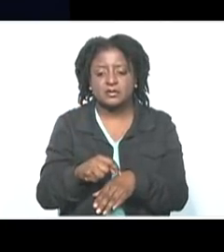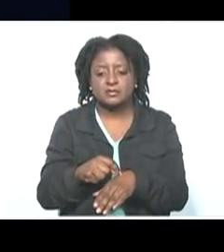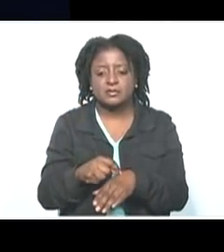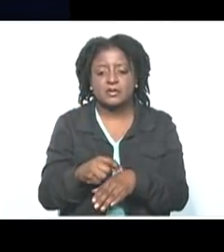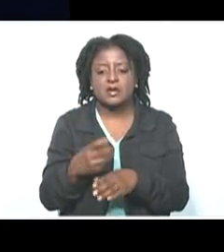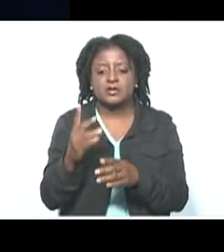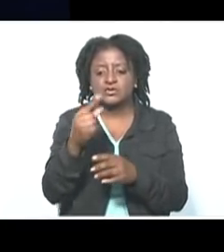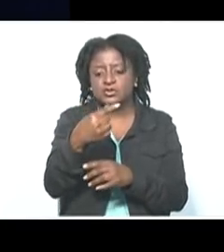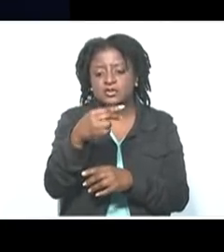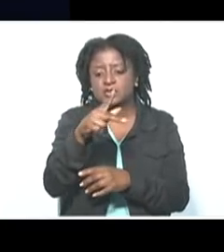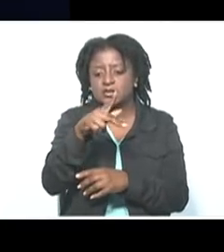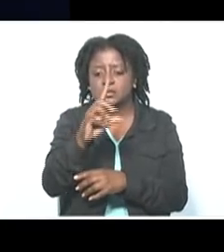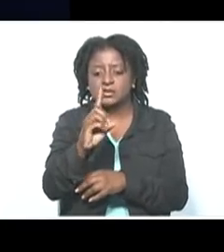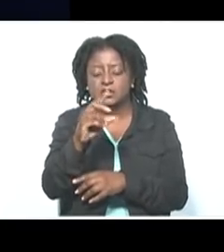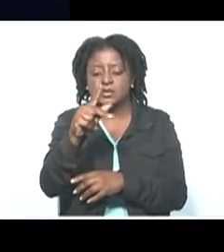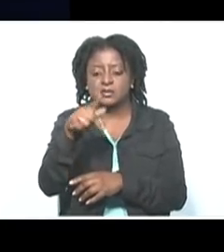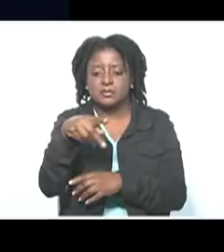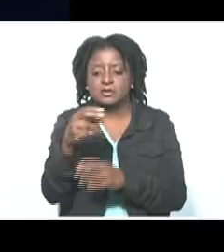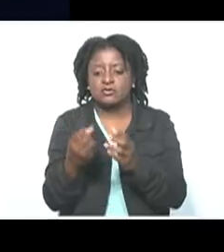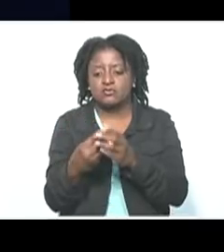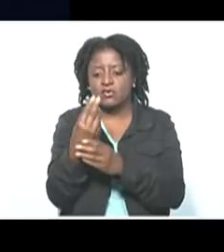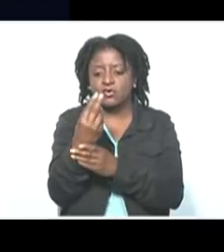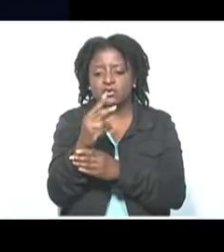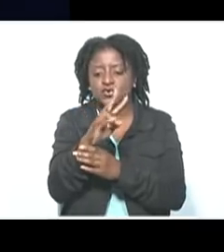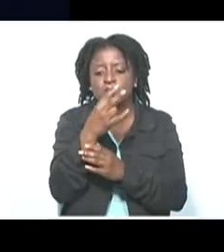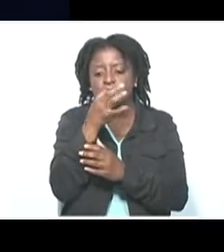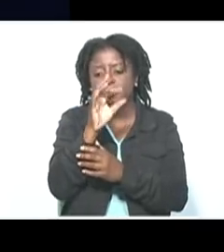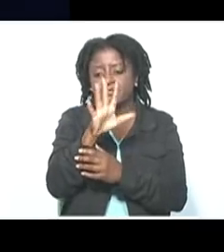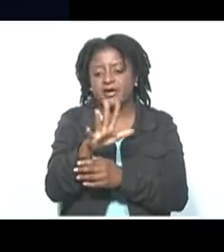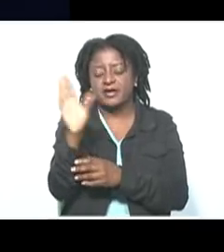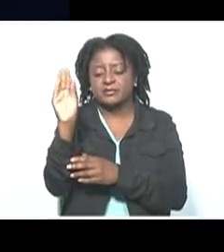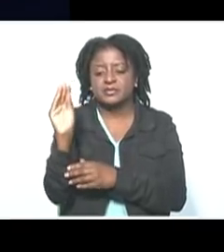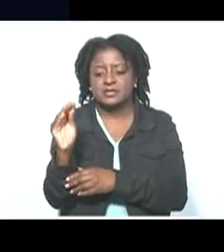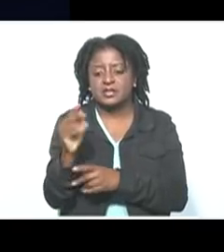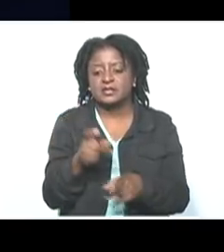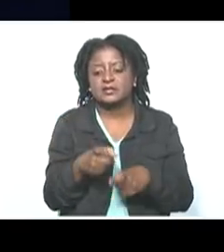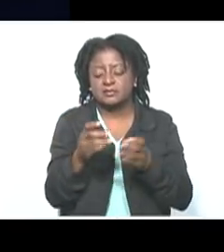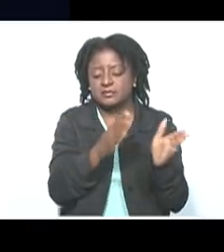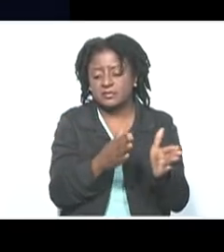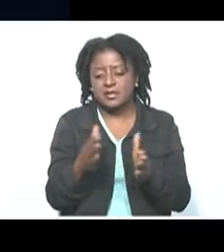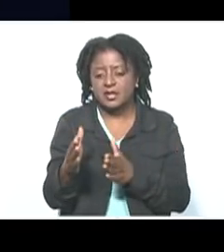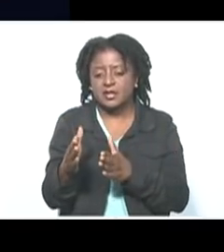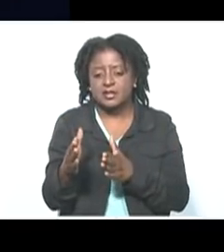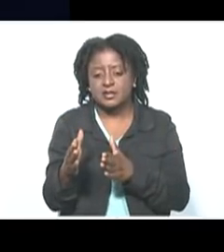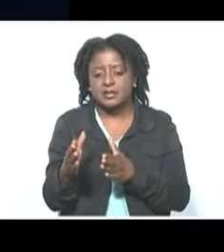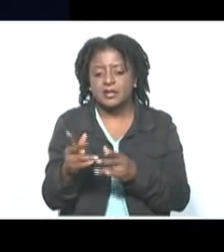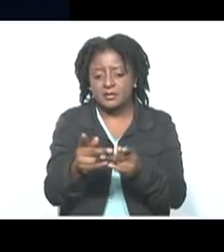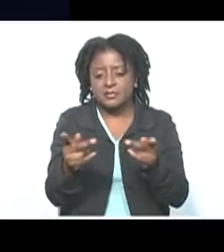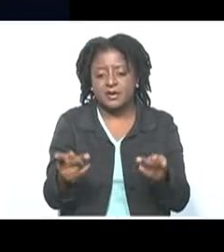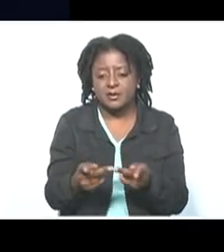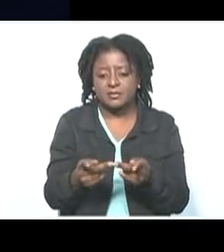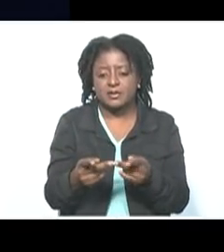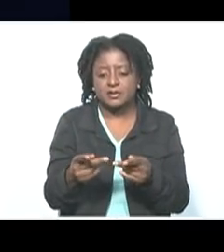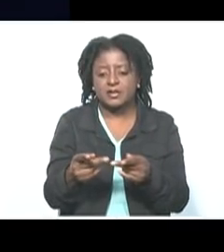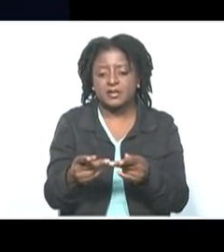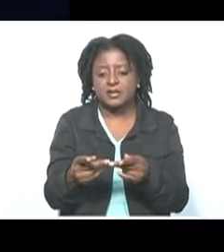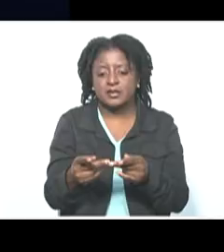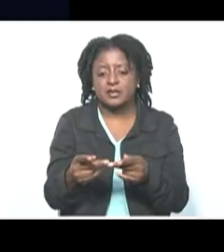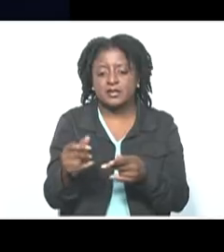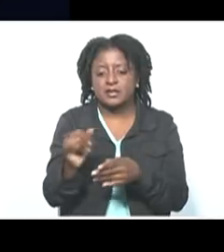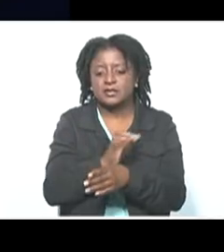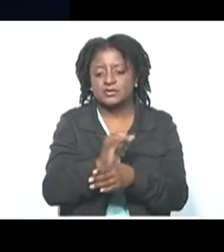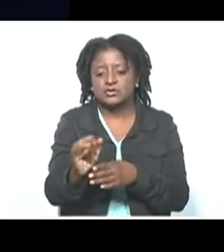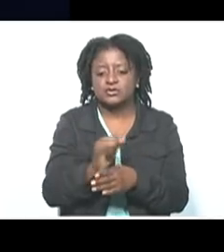2.5%. Given planned strategic public sector investments, there are